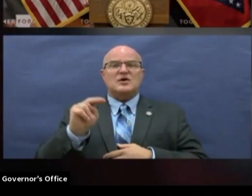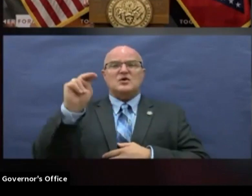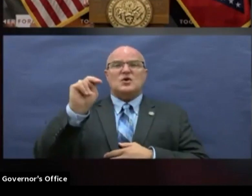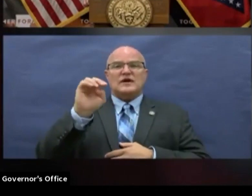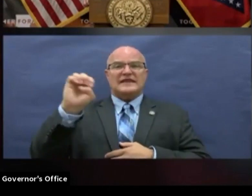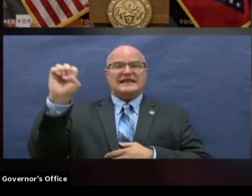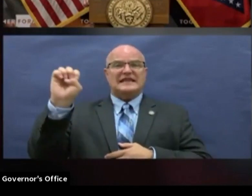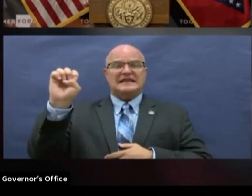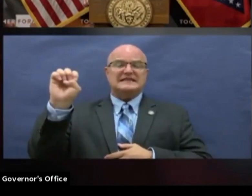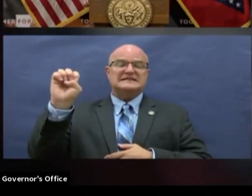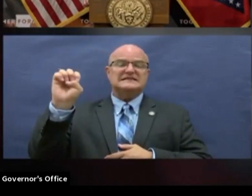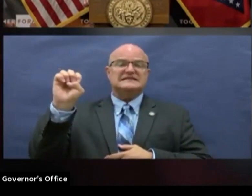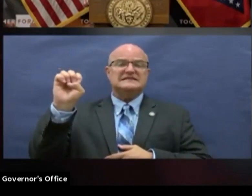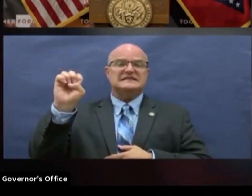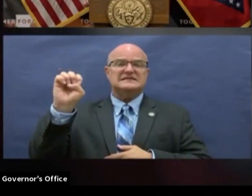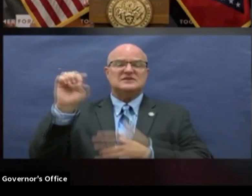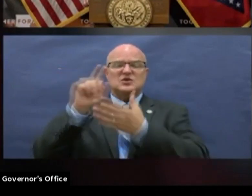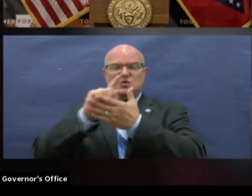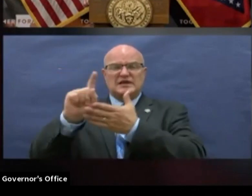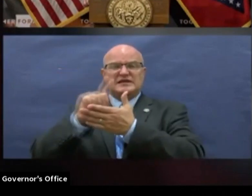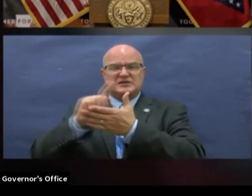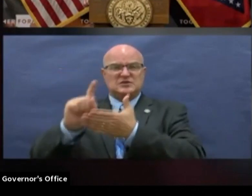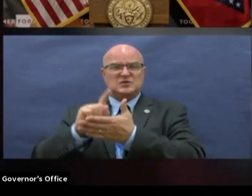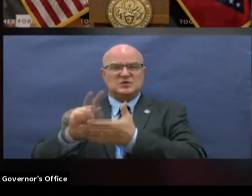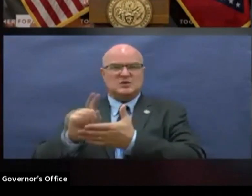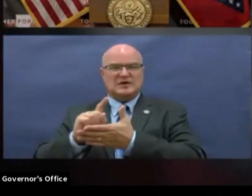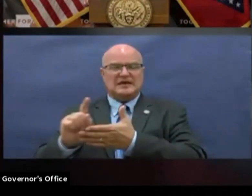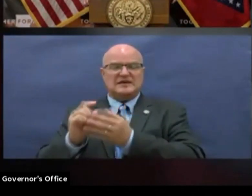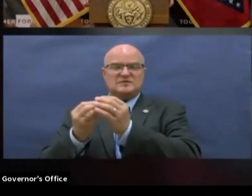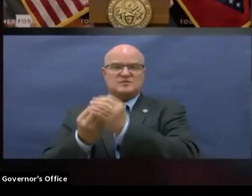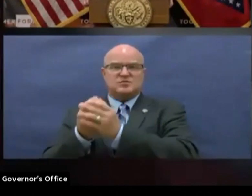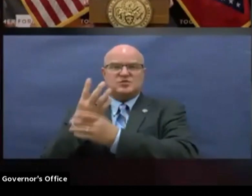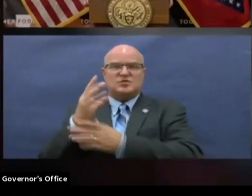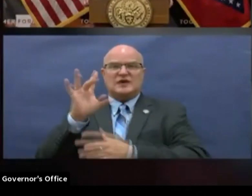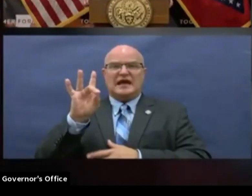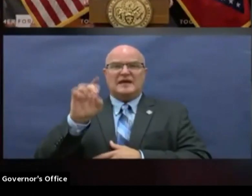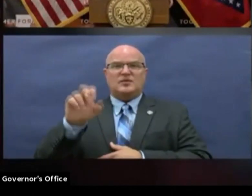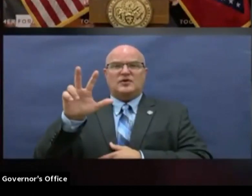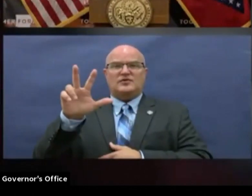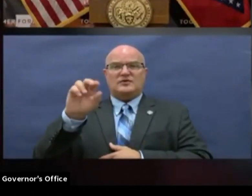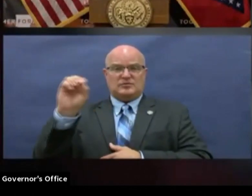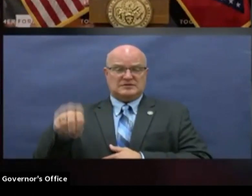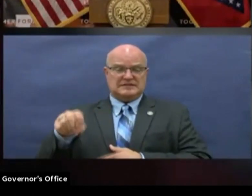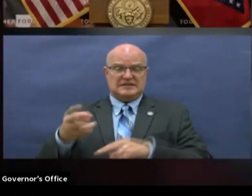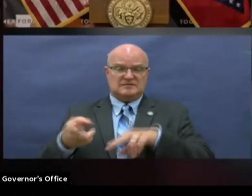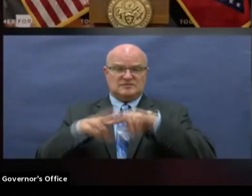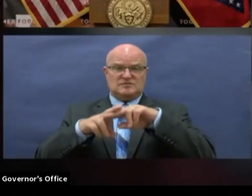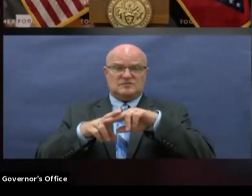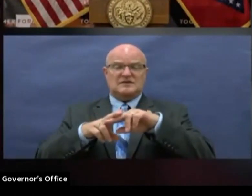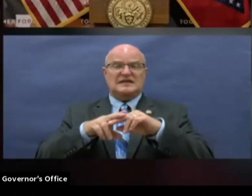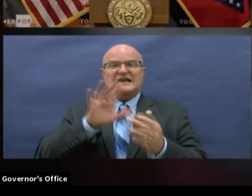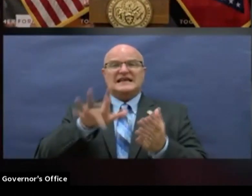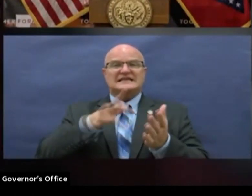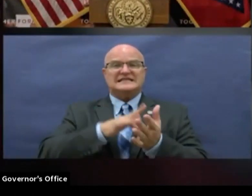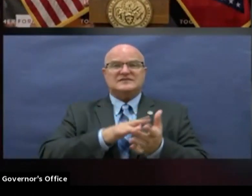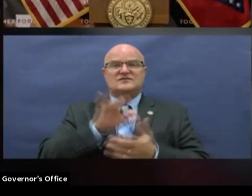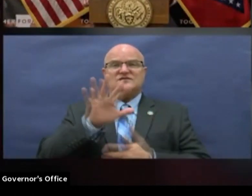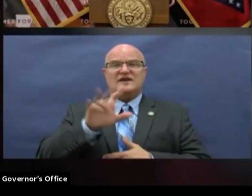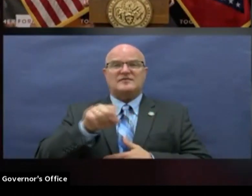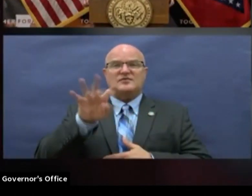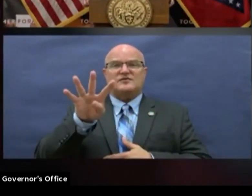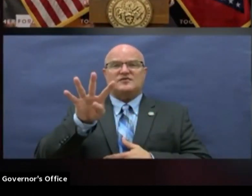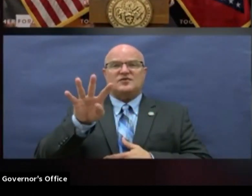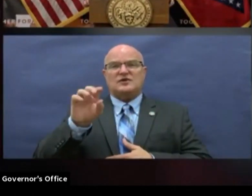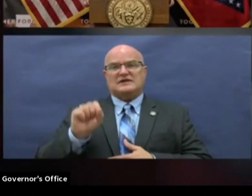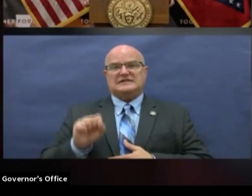is over week to week, grew by 8.3%, followed by Central 5.4